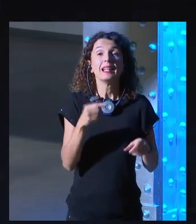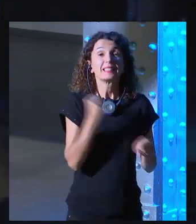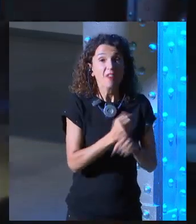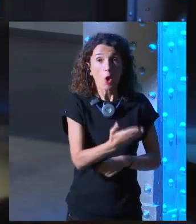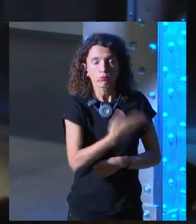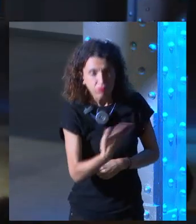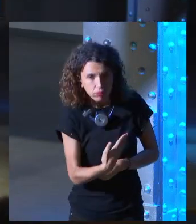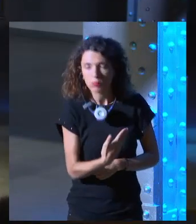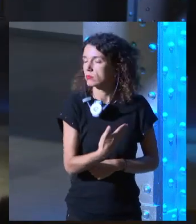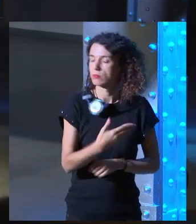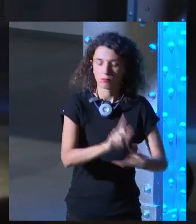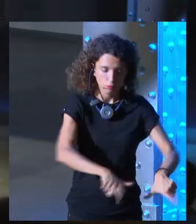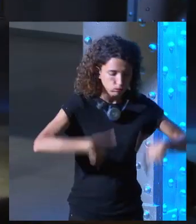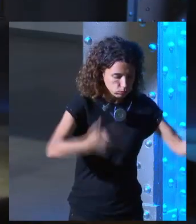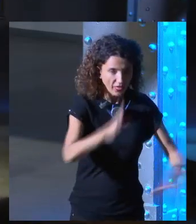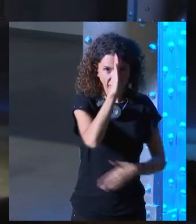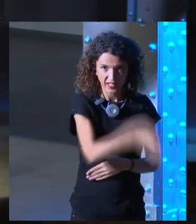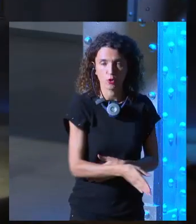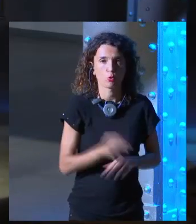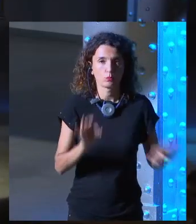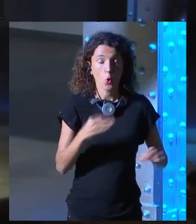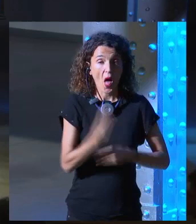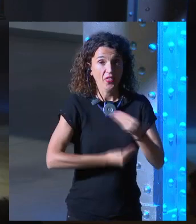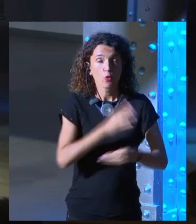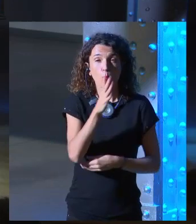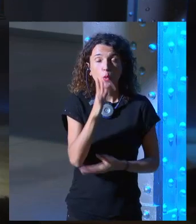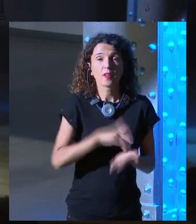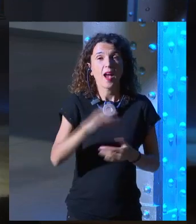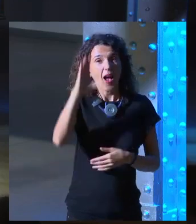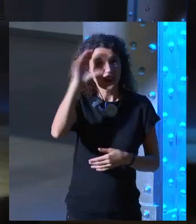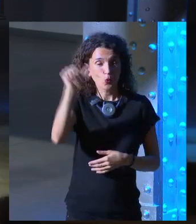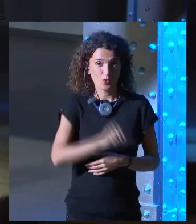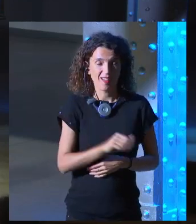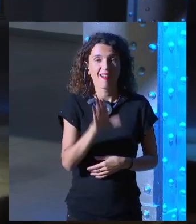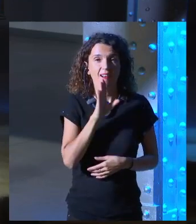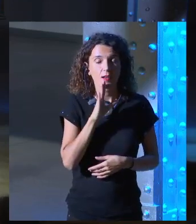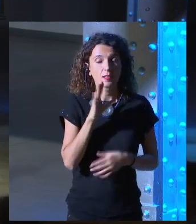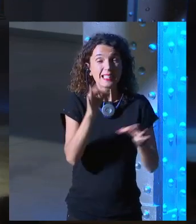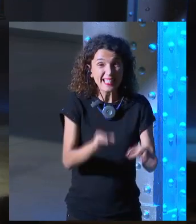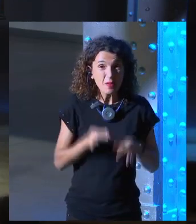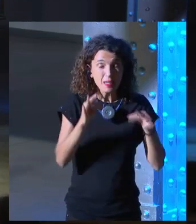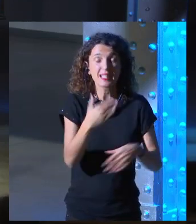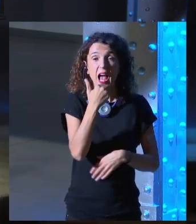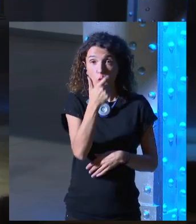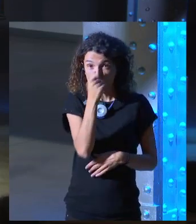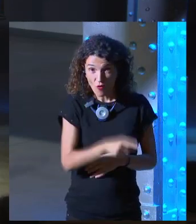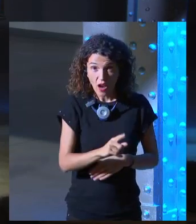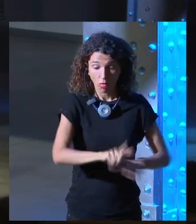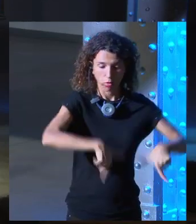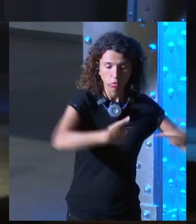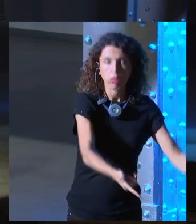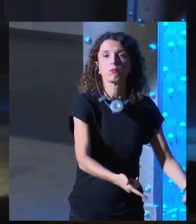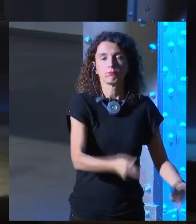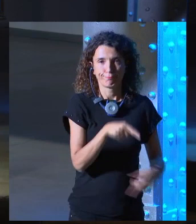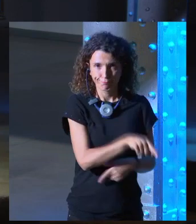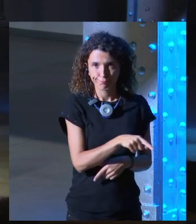doing this because Jeanette Winterson advised me. Every time you get rid of something, so it's that balance between